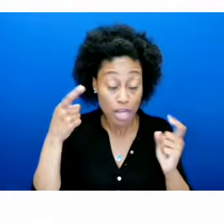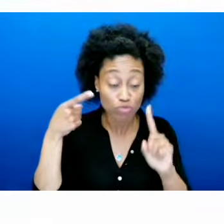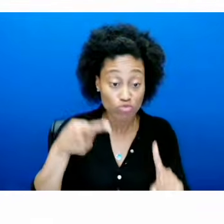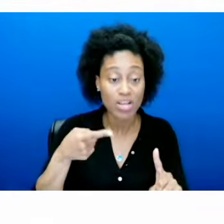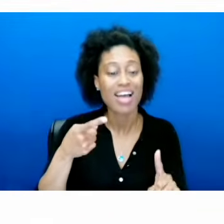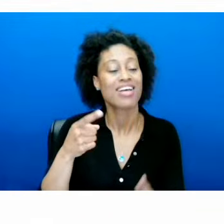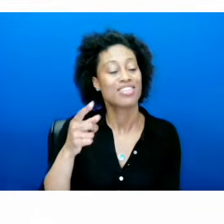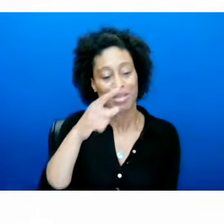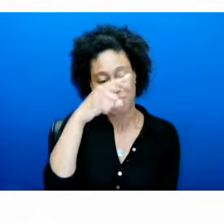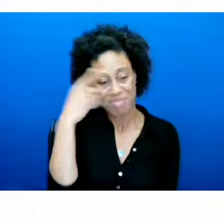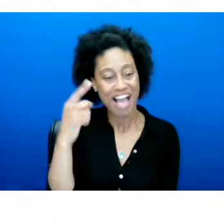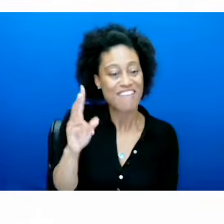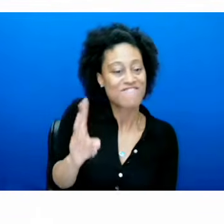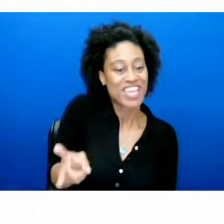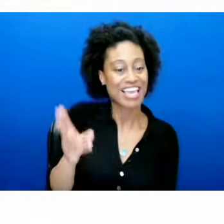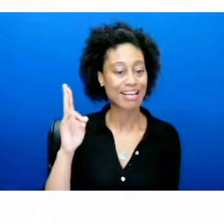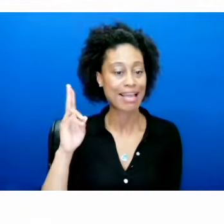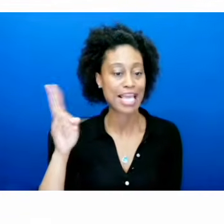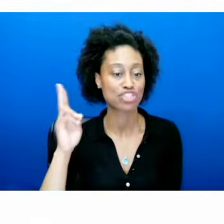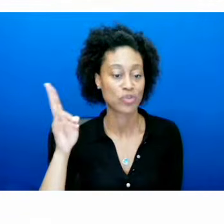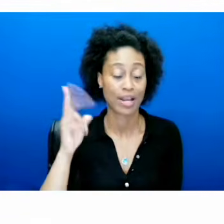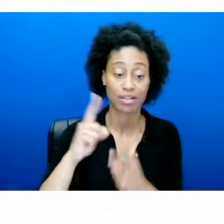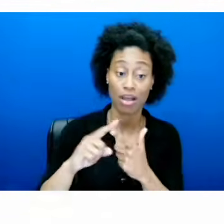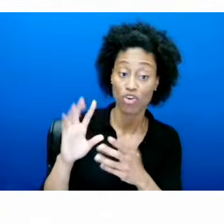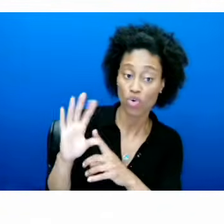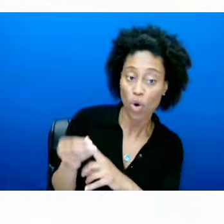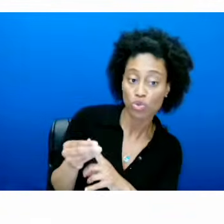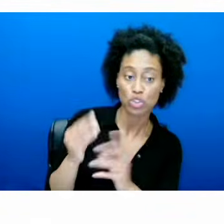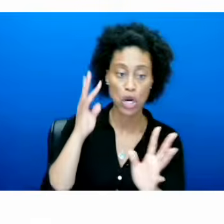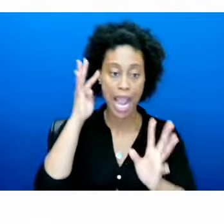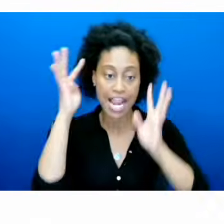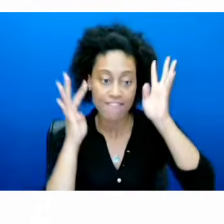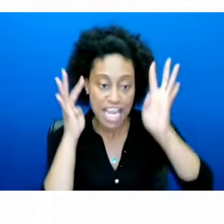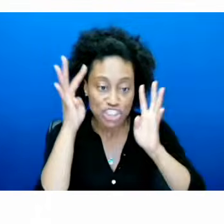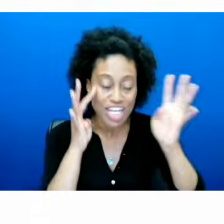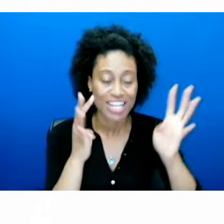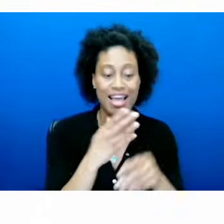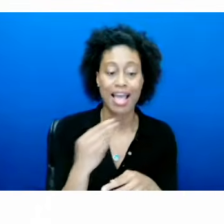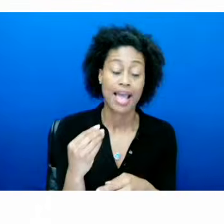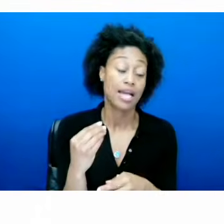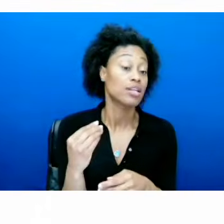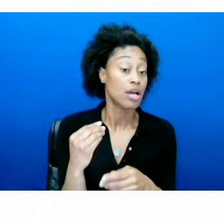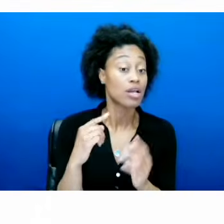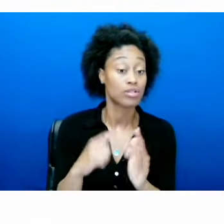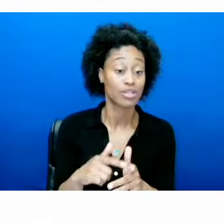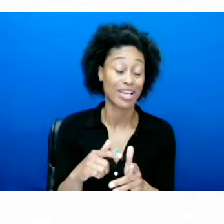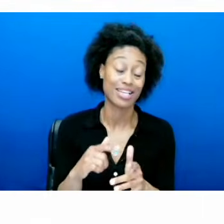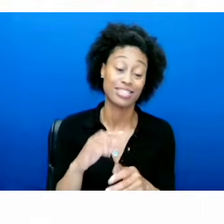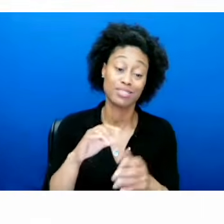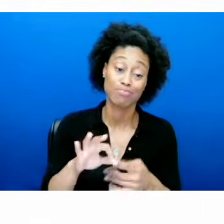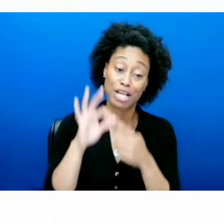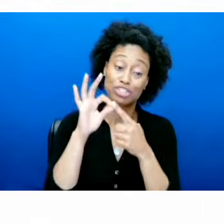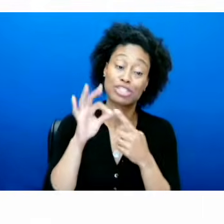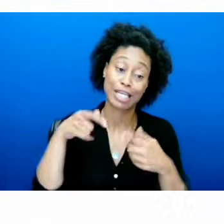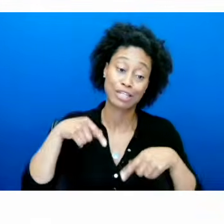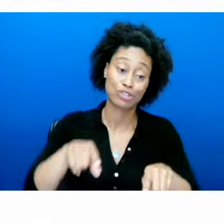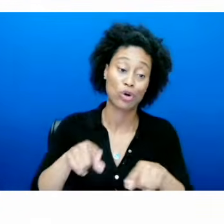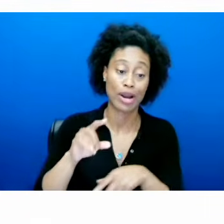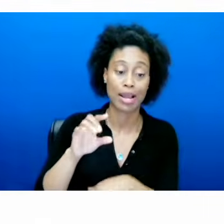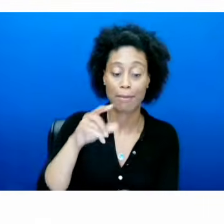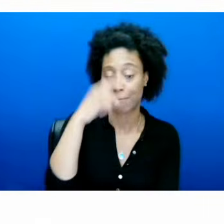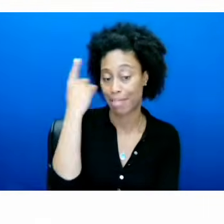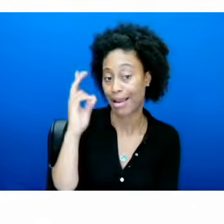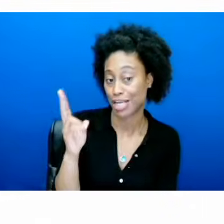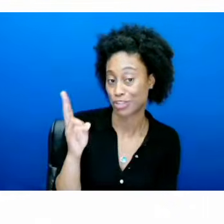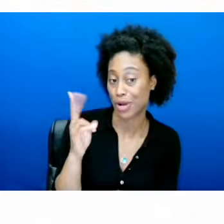vegan history, culture, and innovation. Situated during Black History Month. It's the perfect time of year